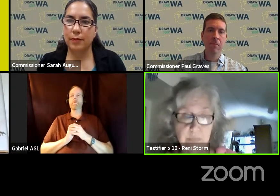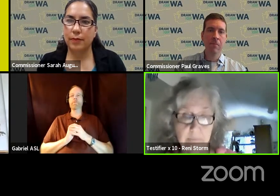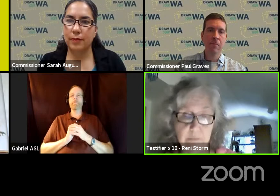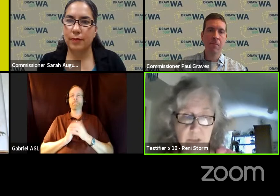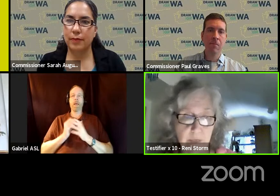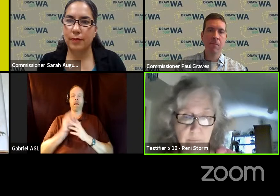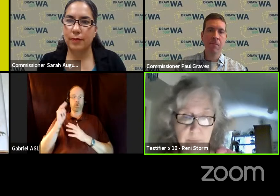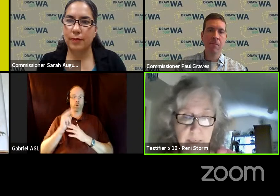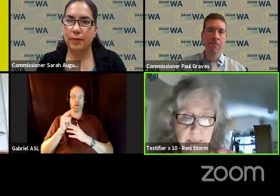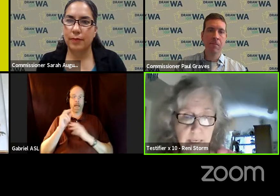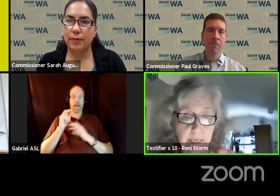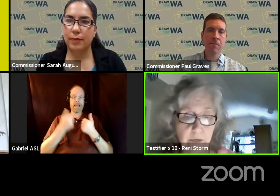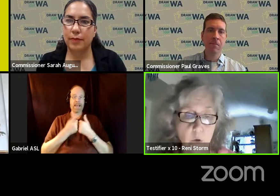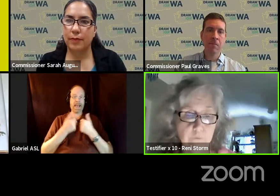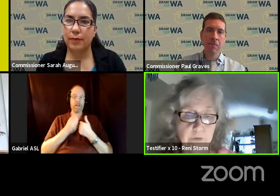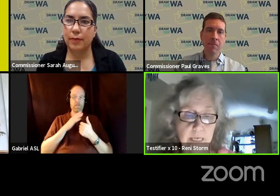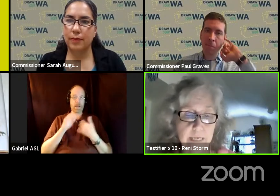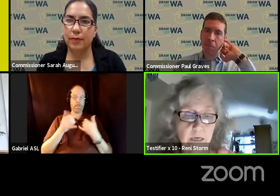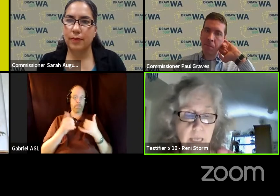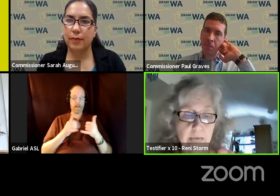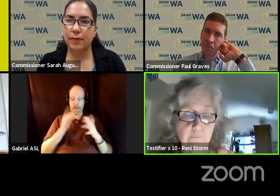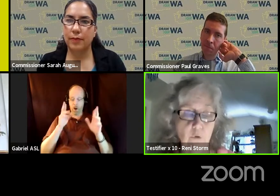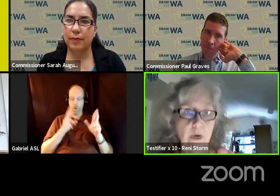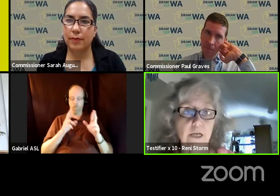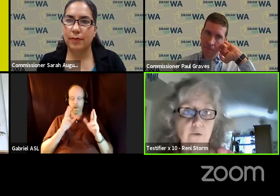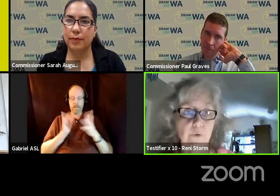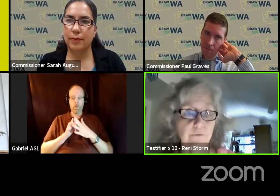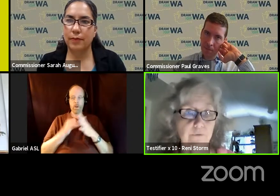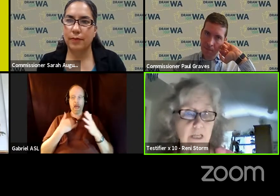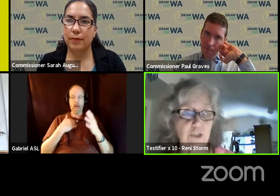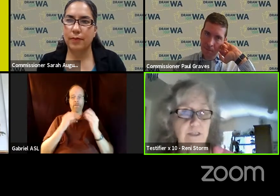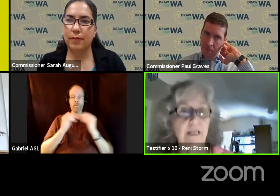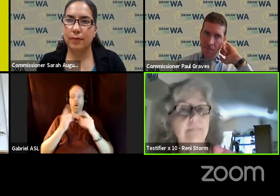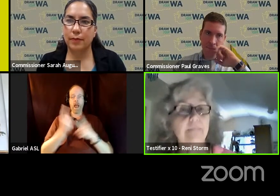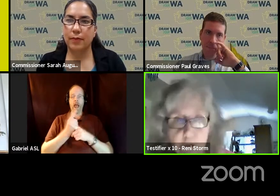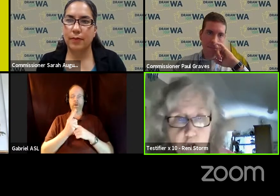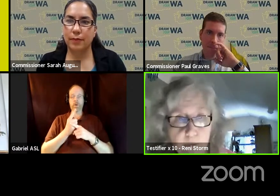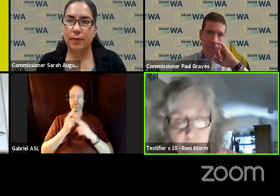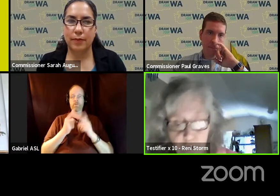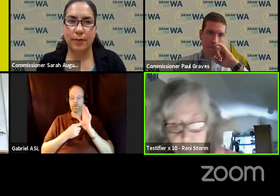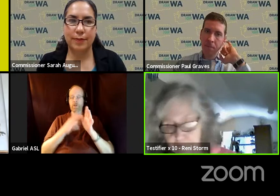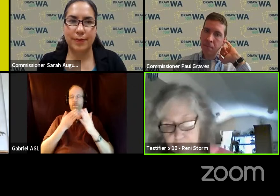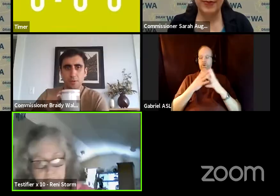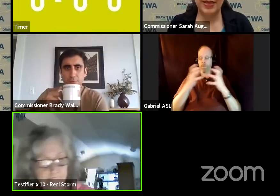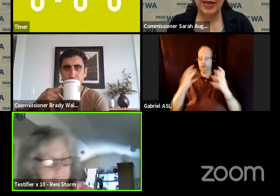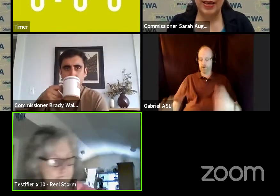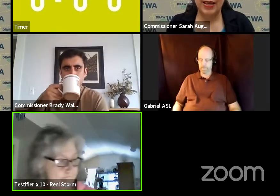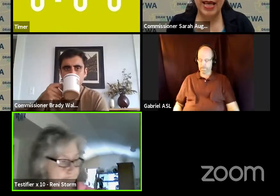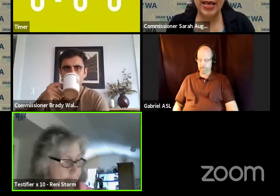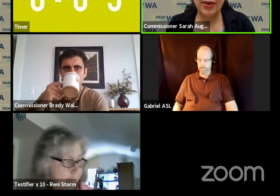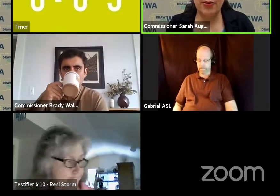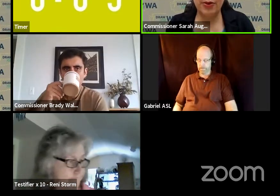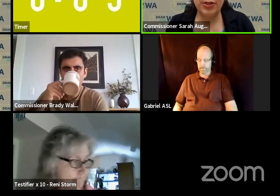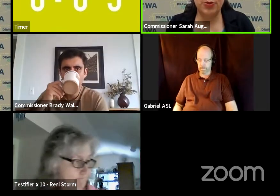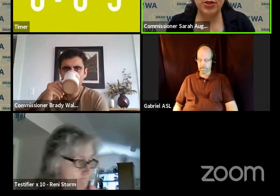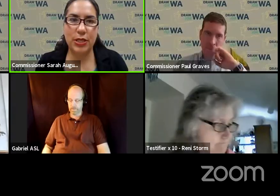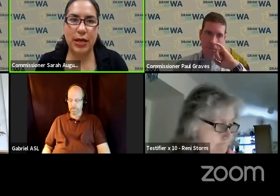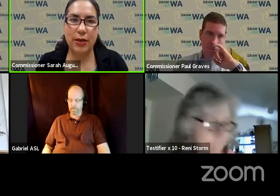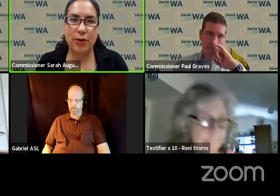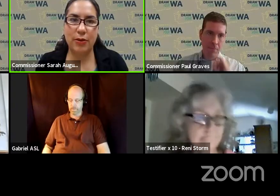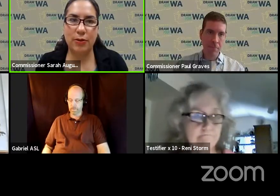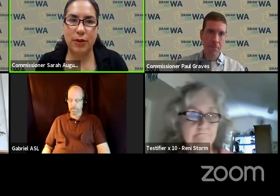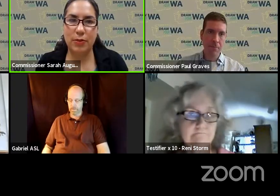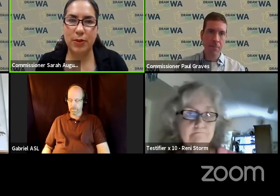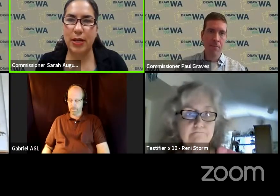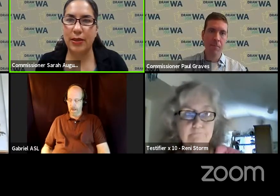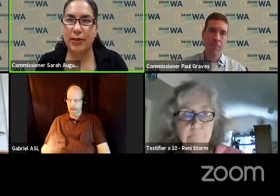at the game that's being played, and hopefully it'll have more accurate reflection. Thank you so much. Thank you. We sure